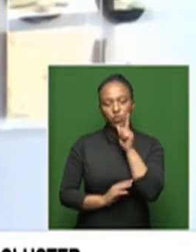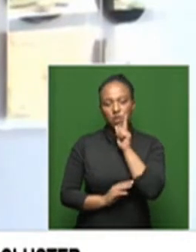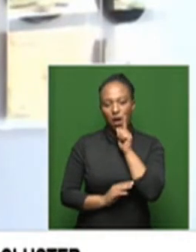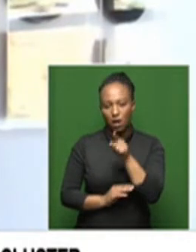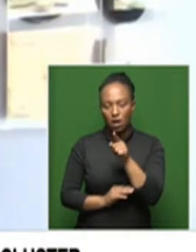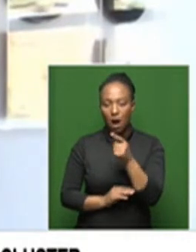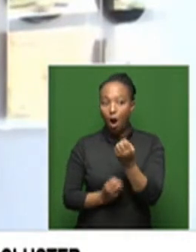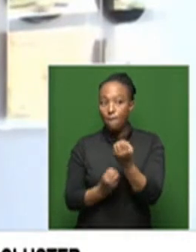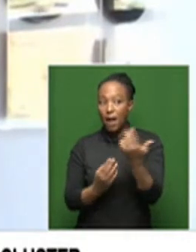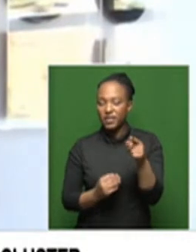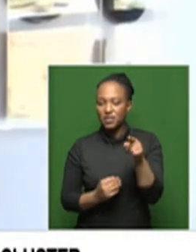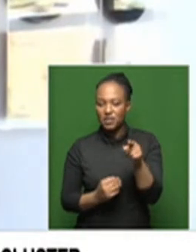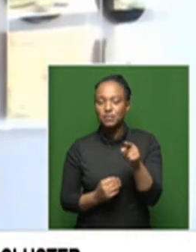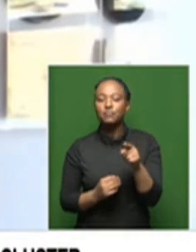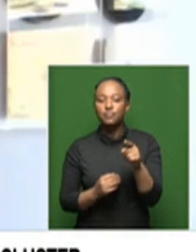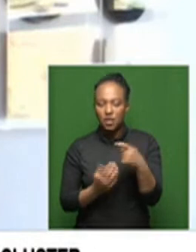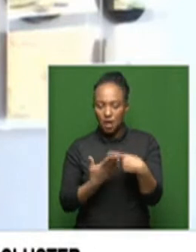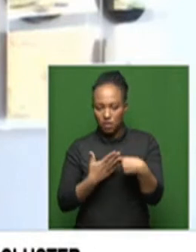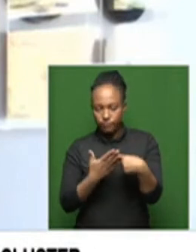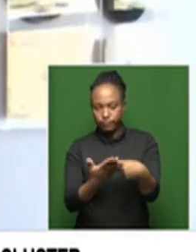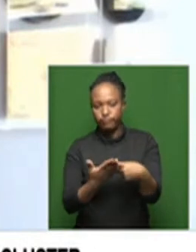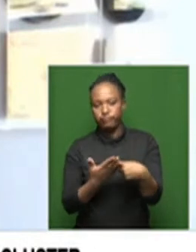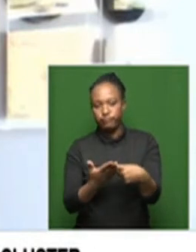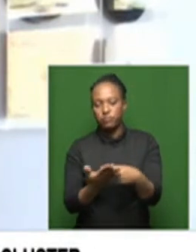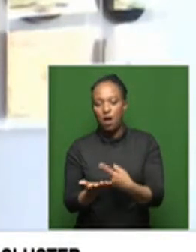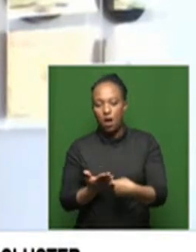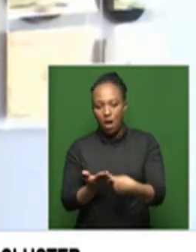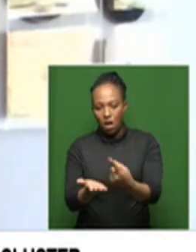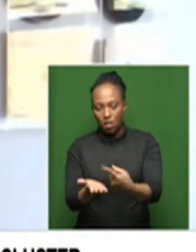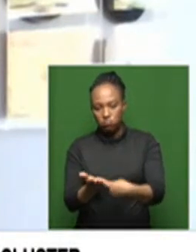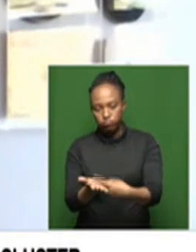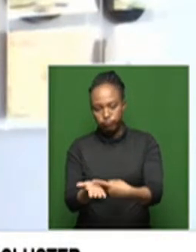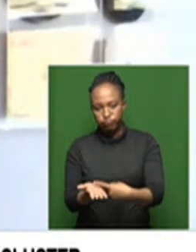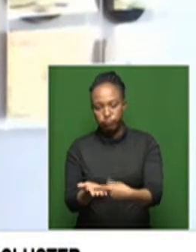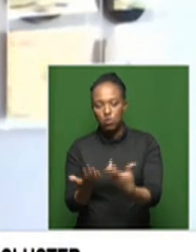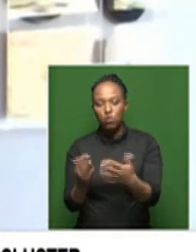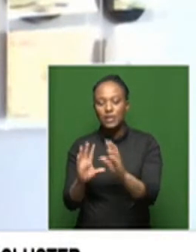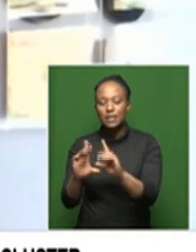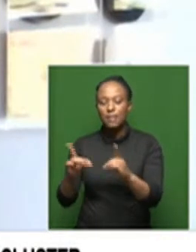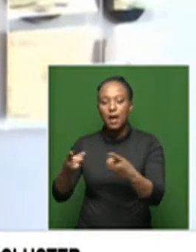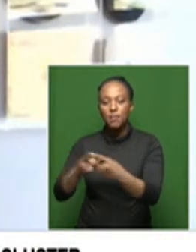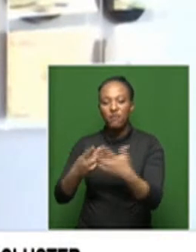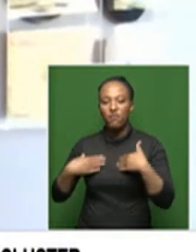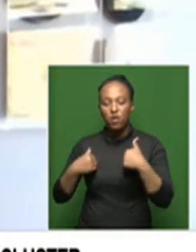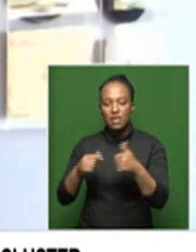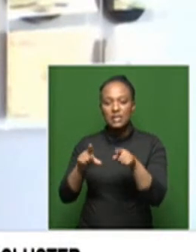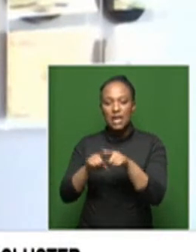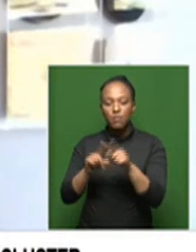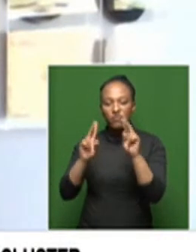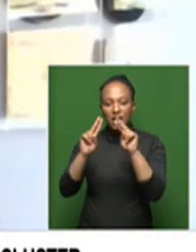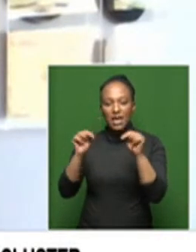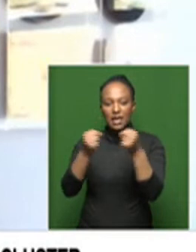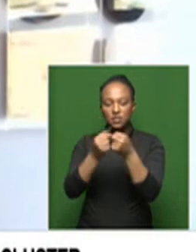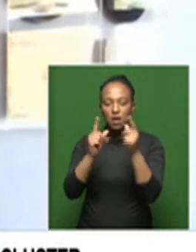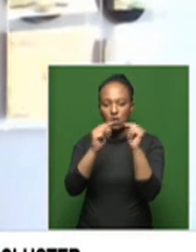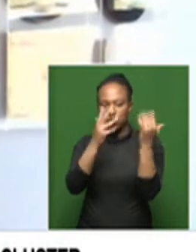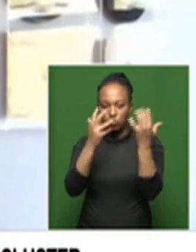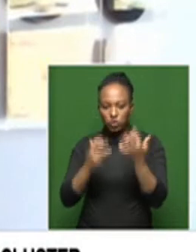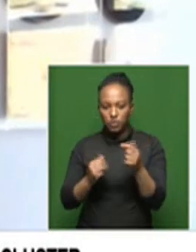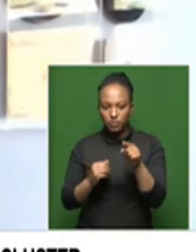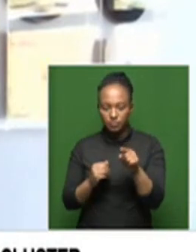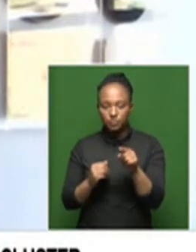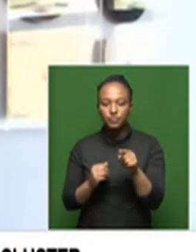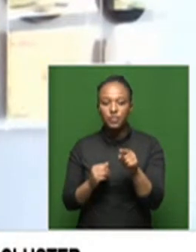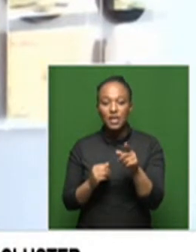that dialogue, obviously, it takes place with a recommendation with the Department of Health and with Treasury. So this